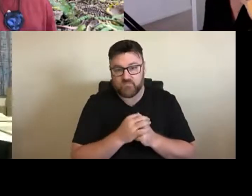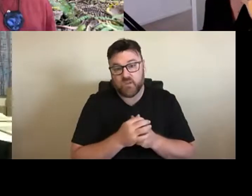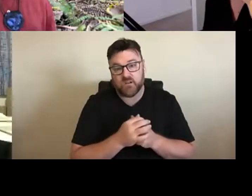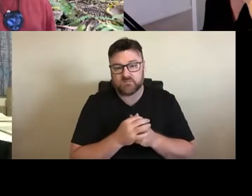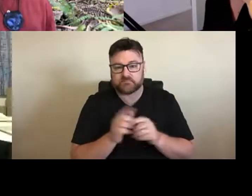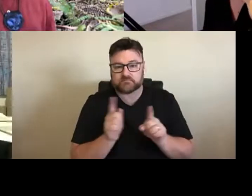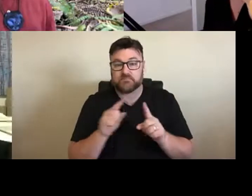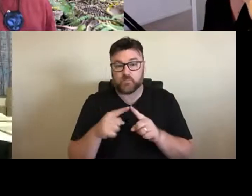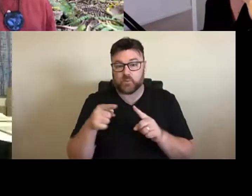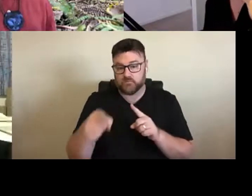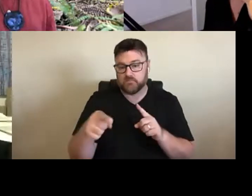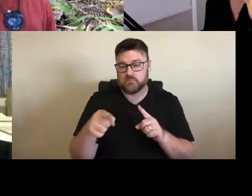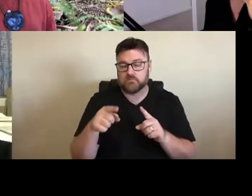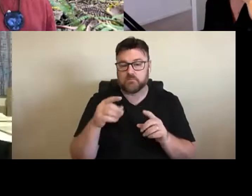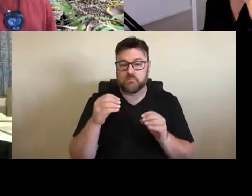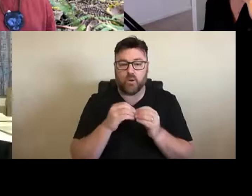has just brought up is that